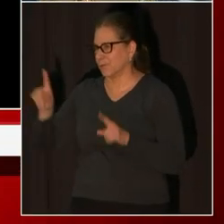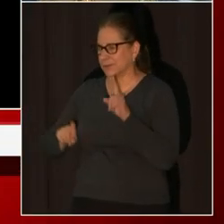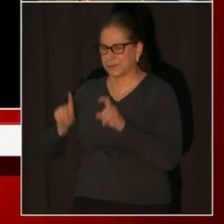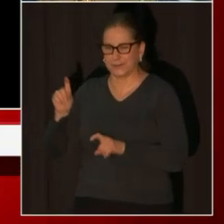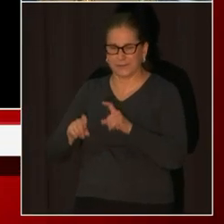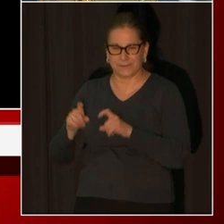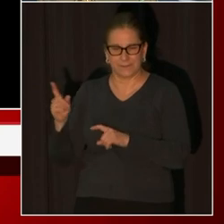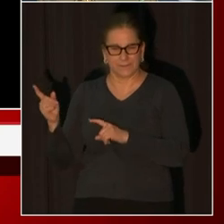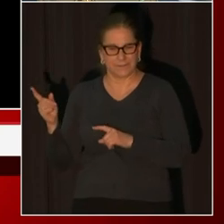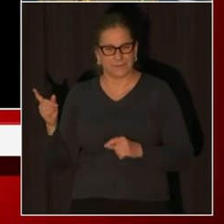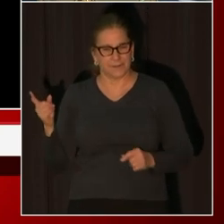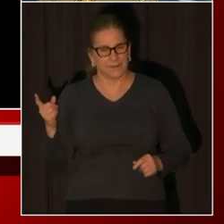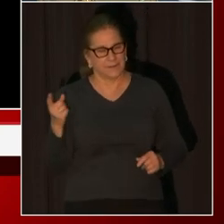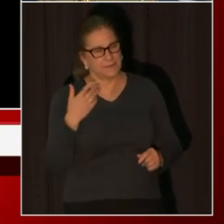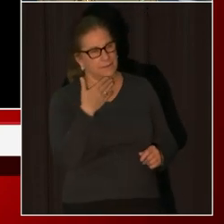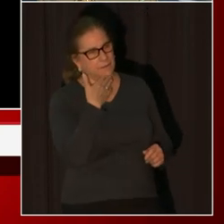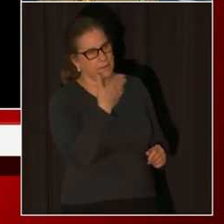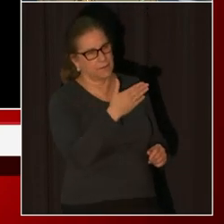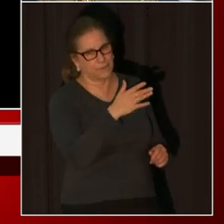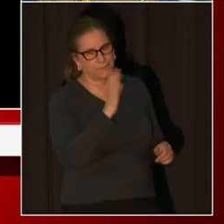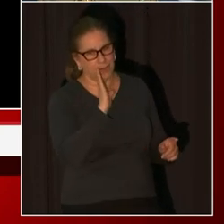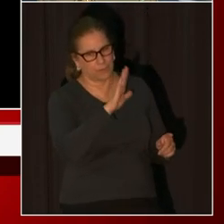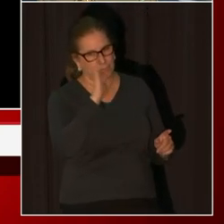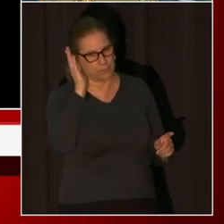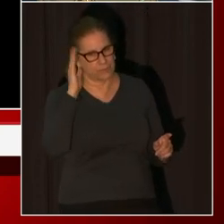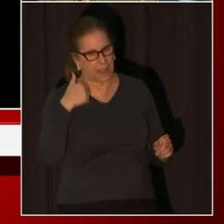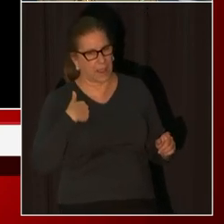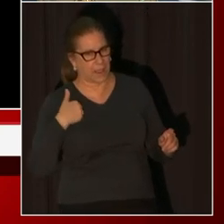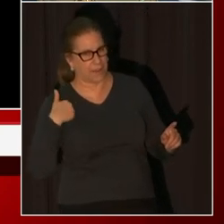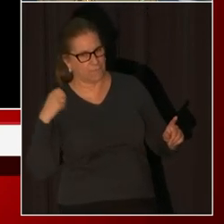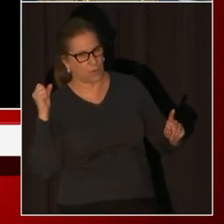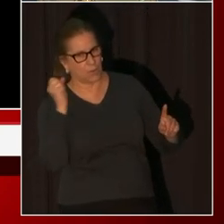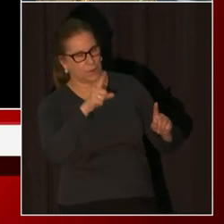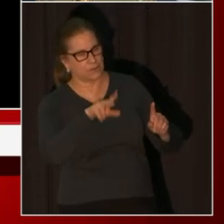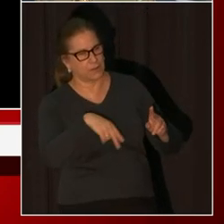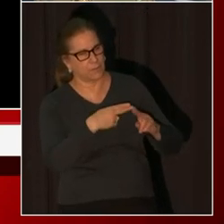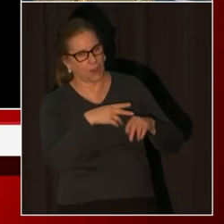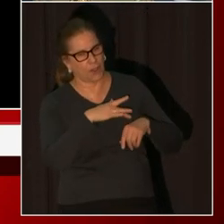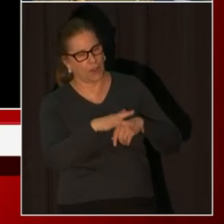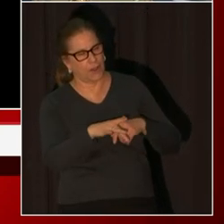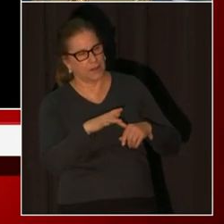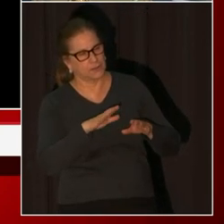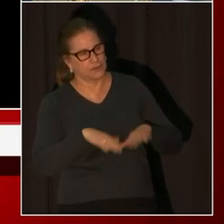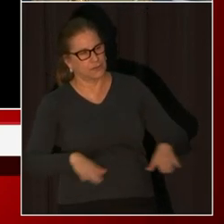that presentation. I have a question about early child care. A lot of